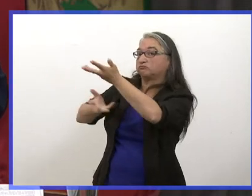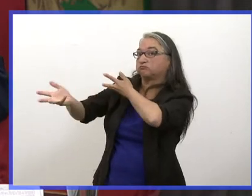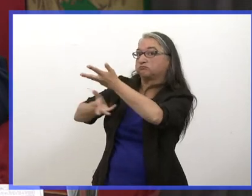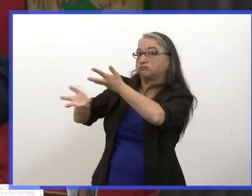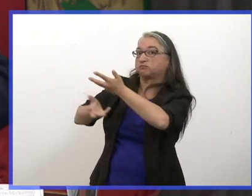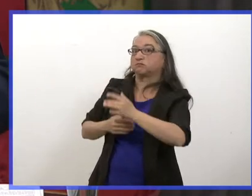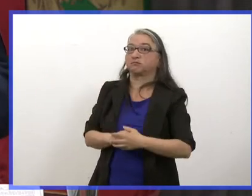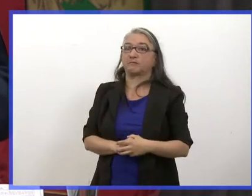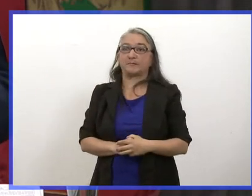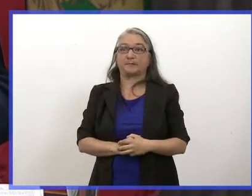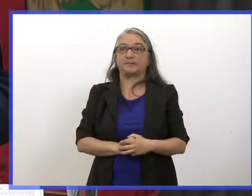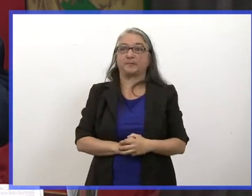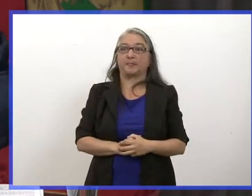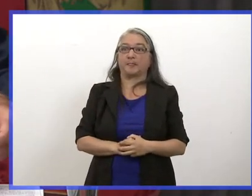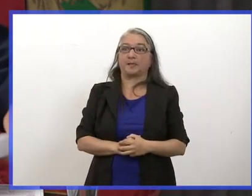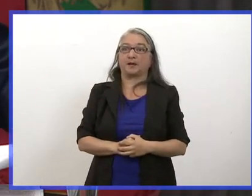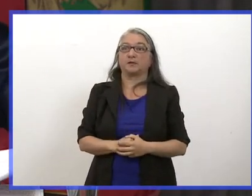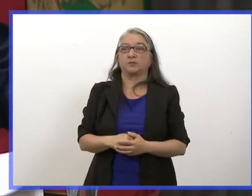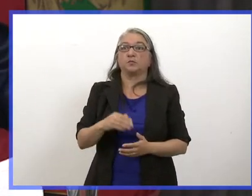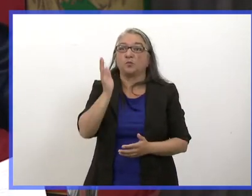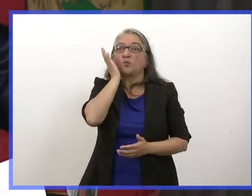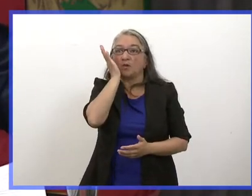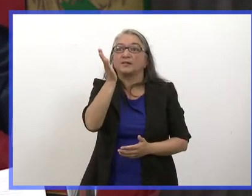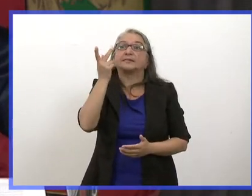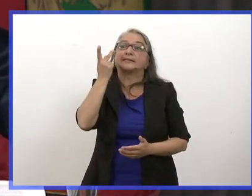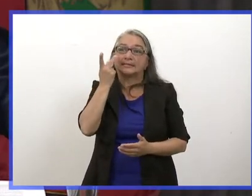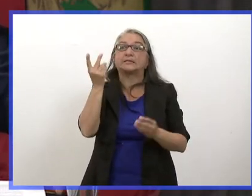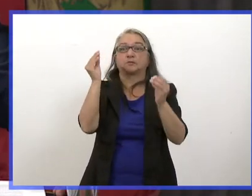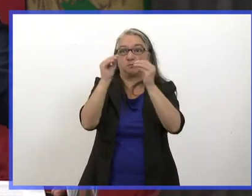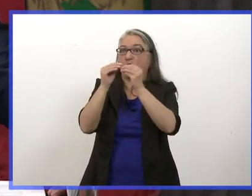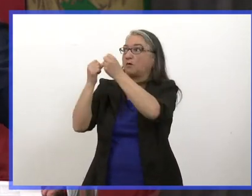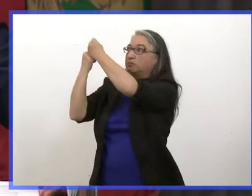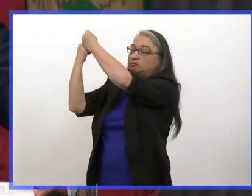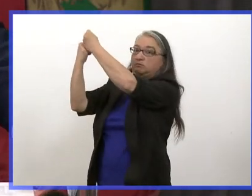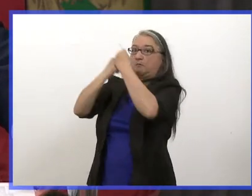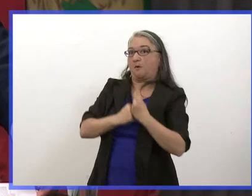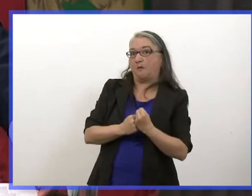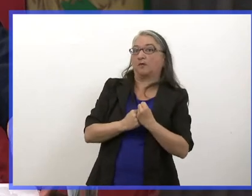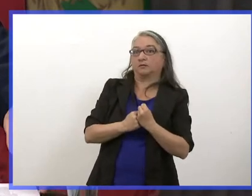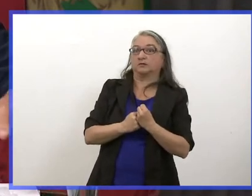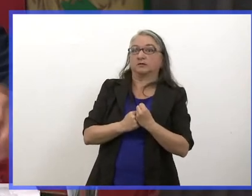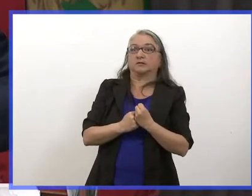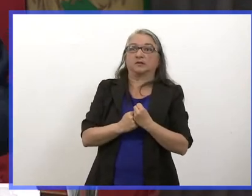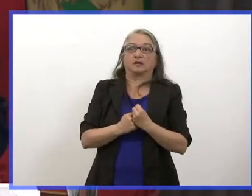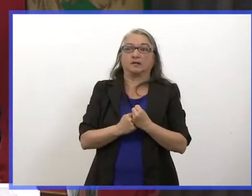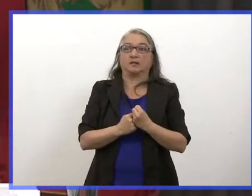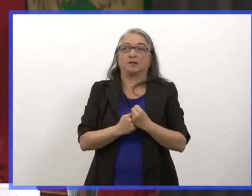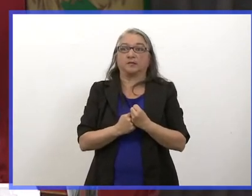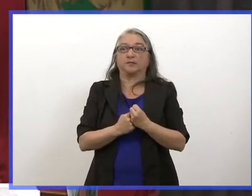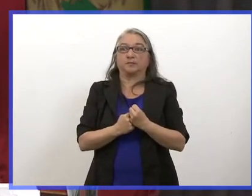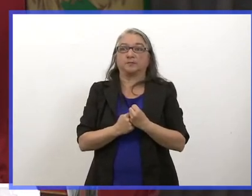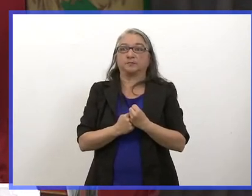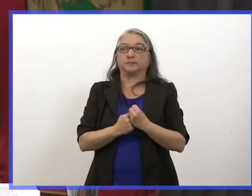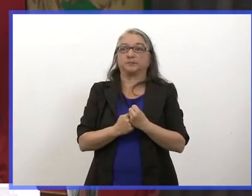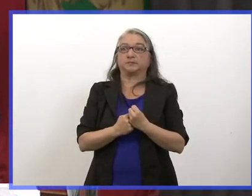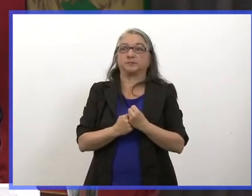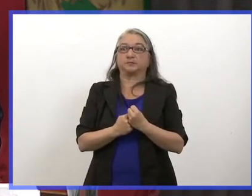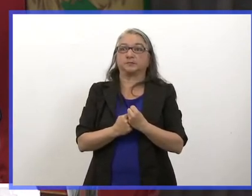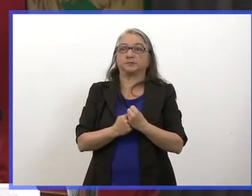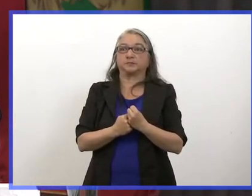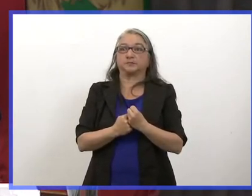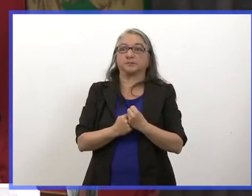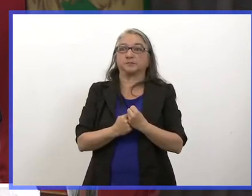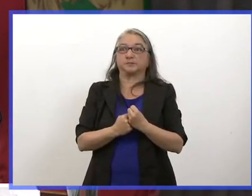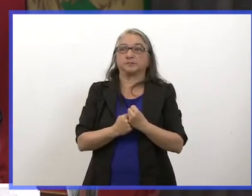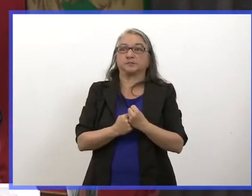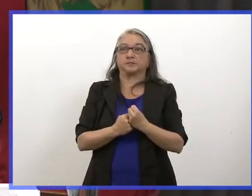I anticipate more resources coming from the federal government to support us. The intent of some of those is most certainly to reduce the likelihood of us needing to